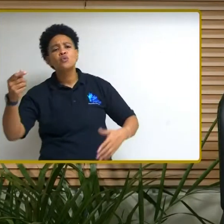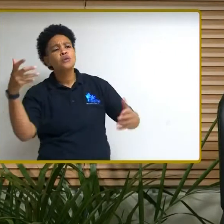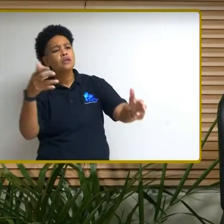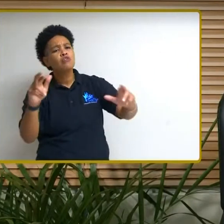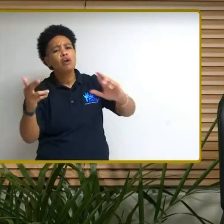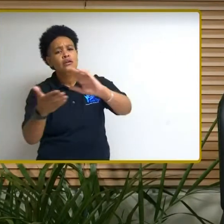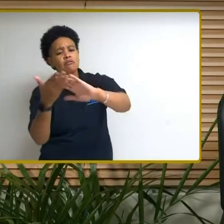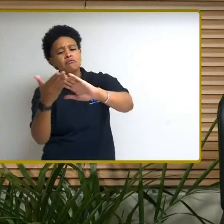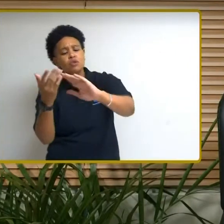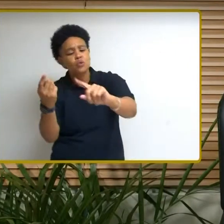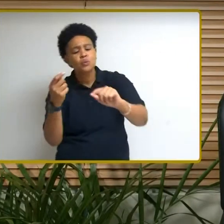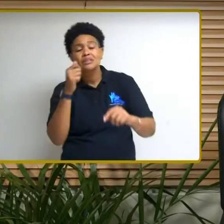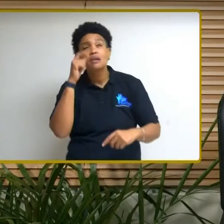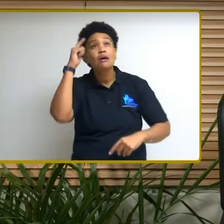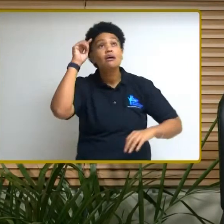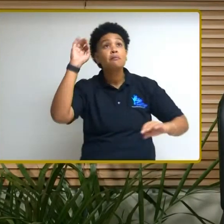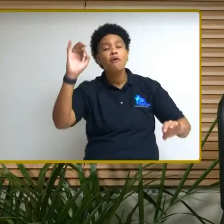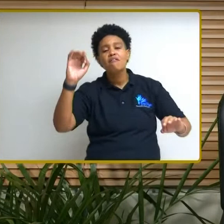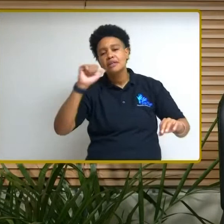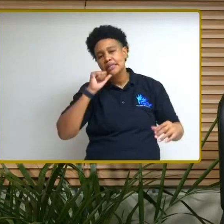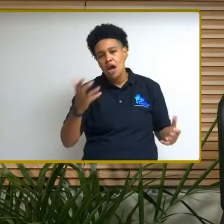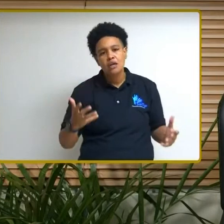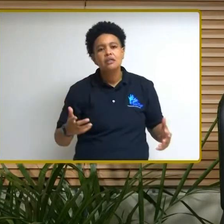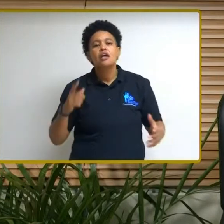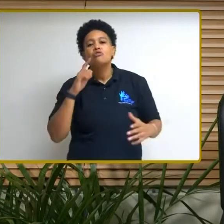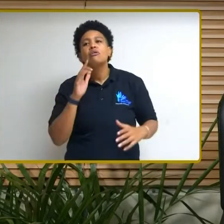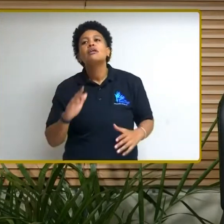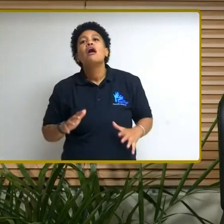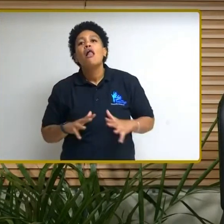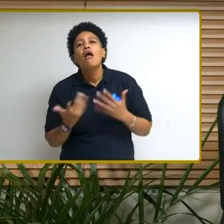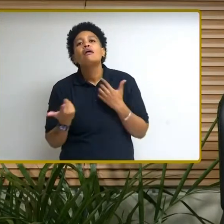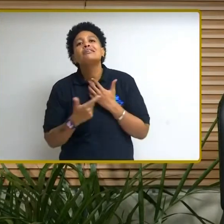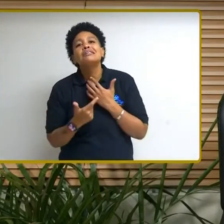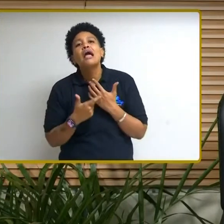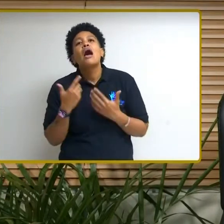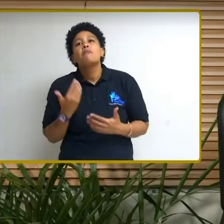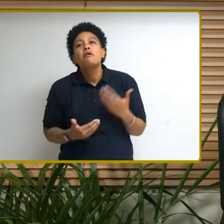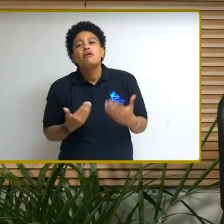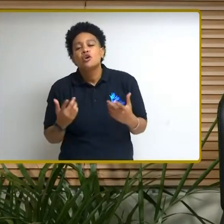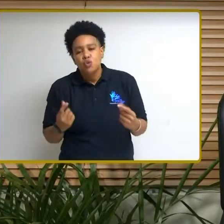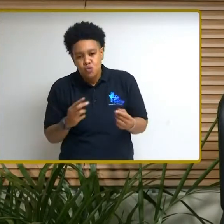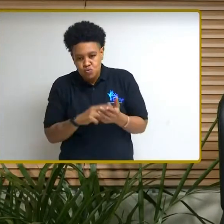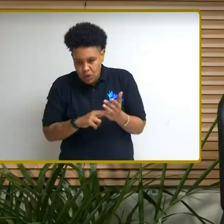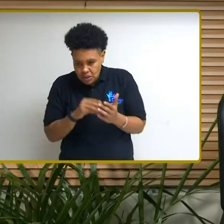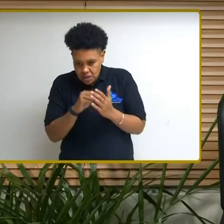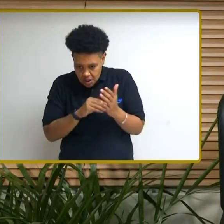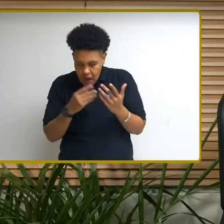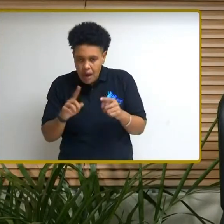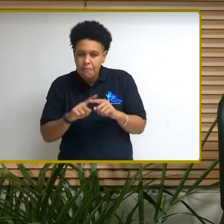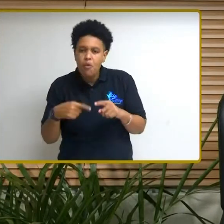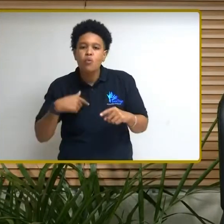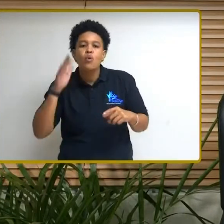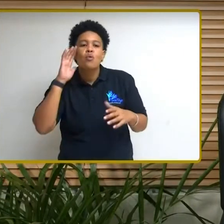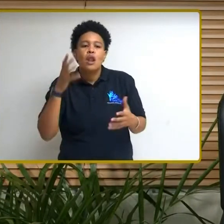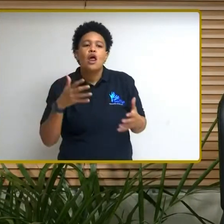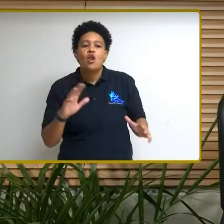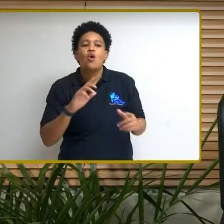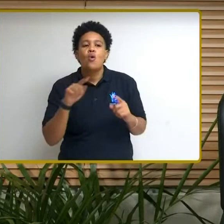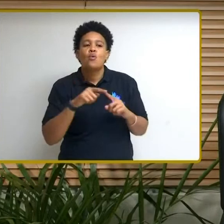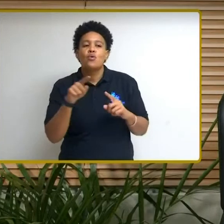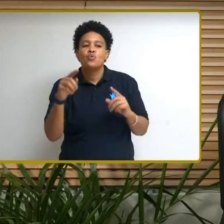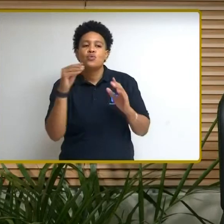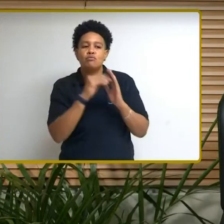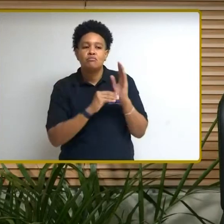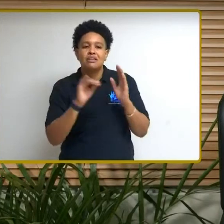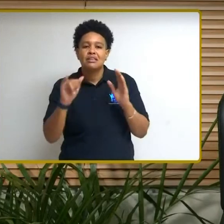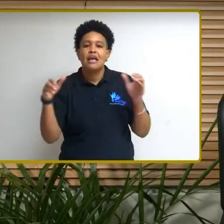spot. It's not the ideal. It does take up more time, but we will accommodate once you fall